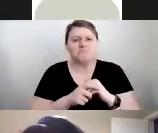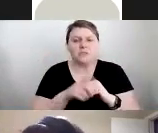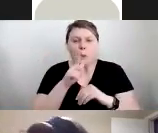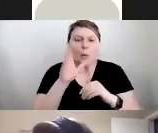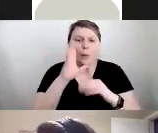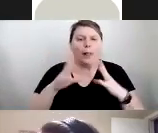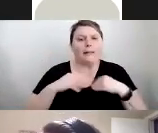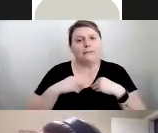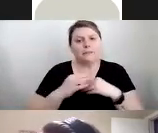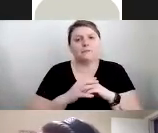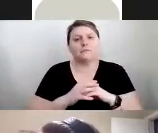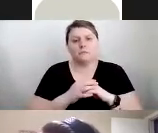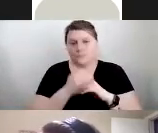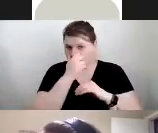accept.